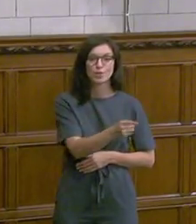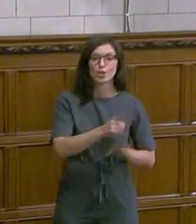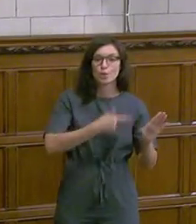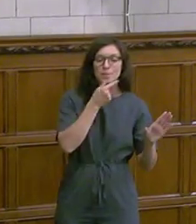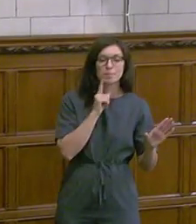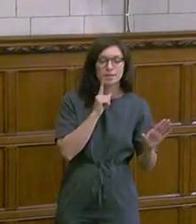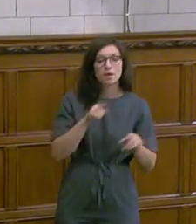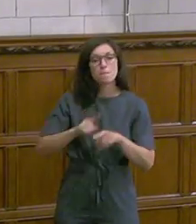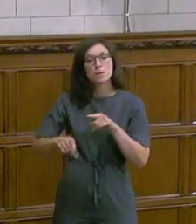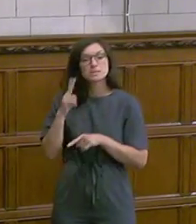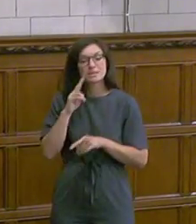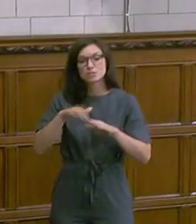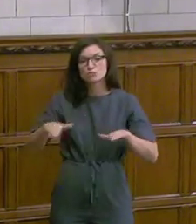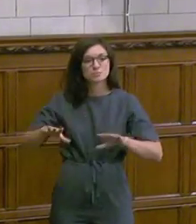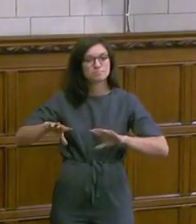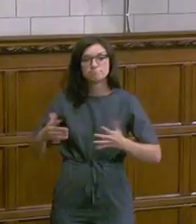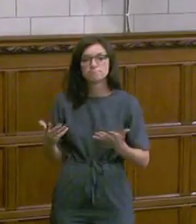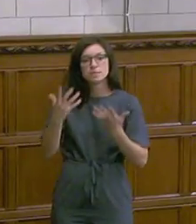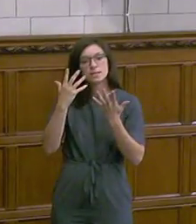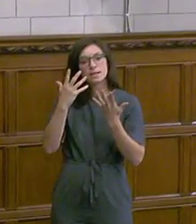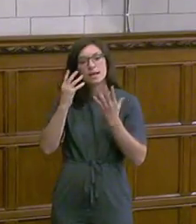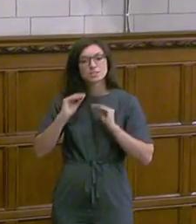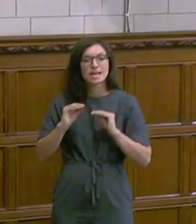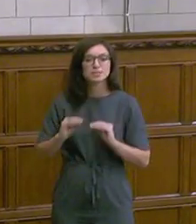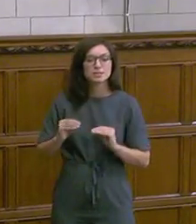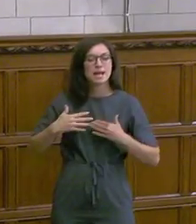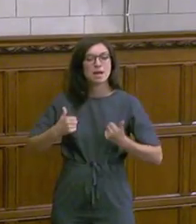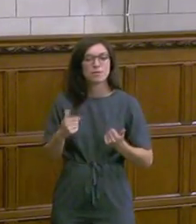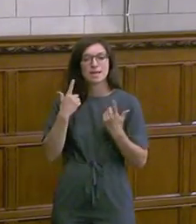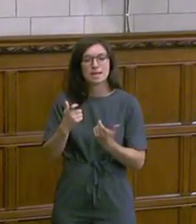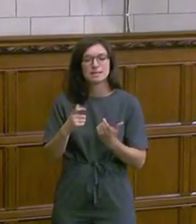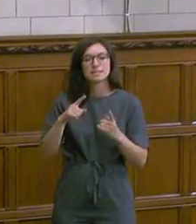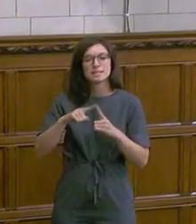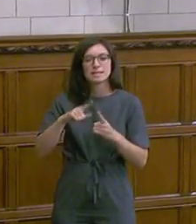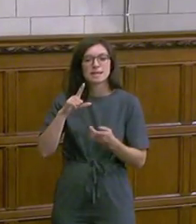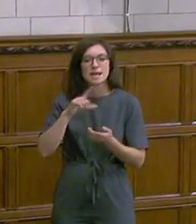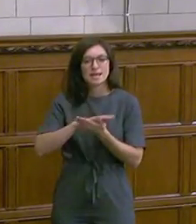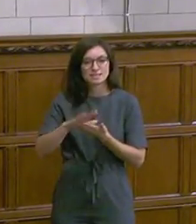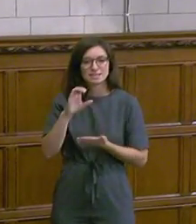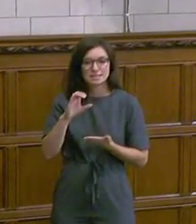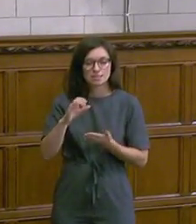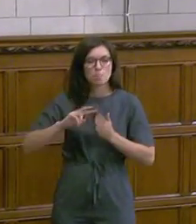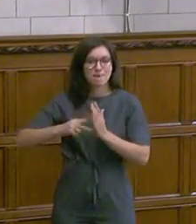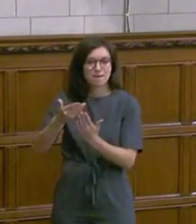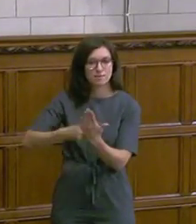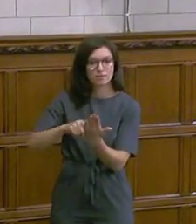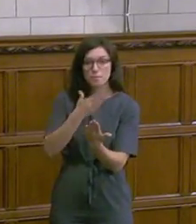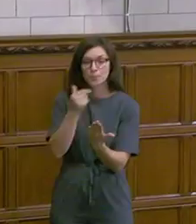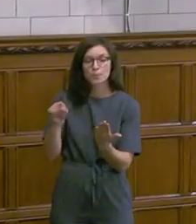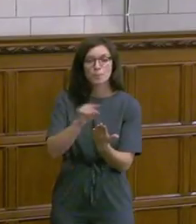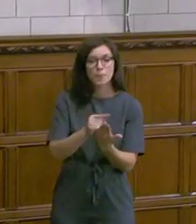children do not have an Education, Health and Care (EHC) plan. The NDCS estimate that less than a